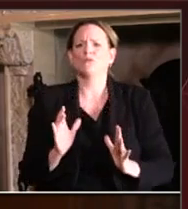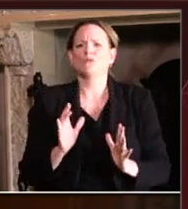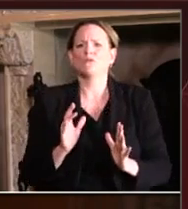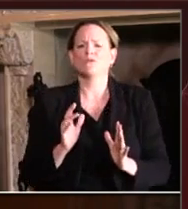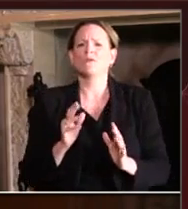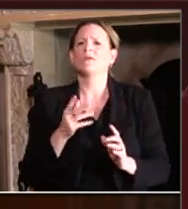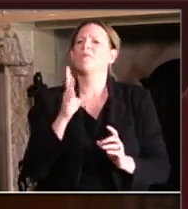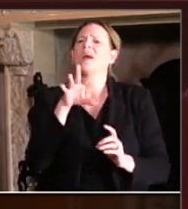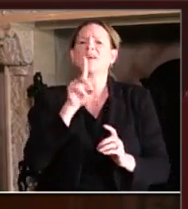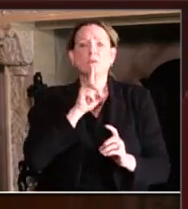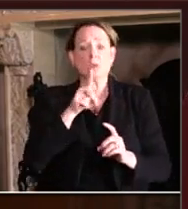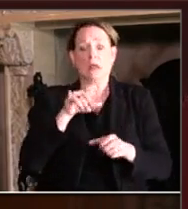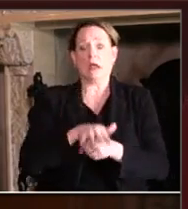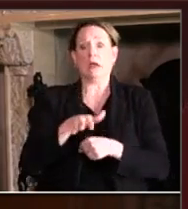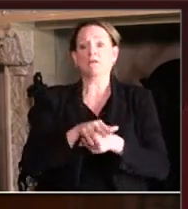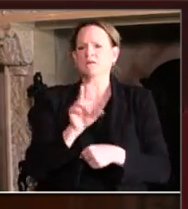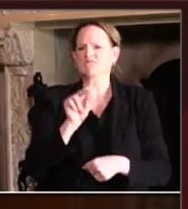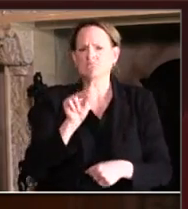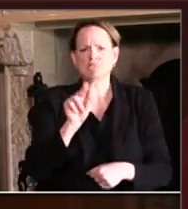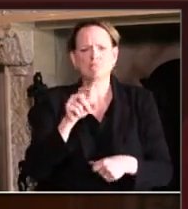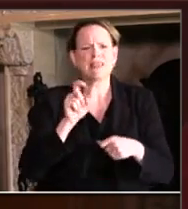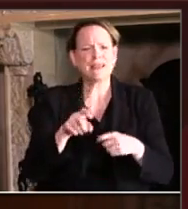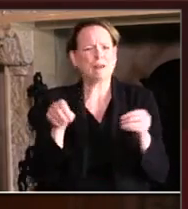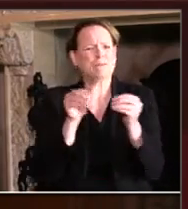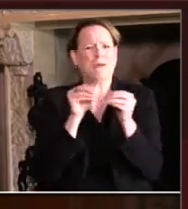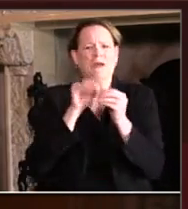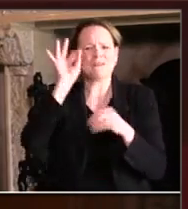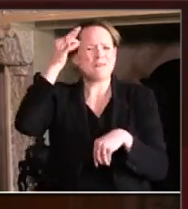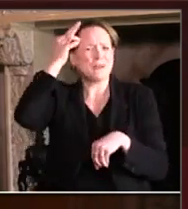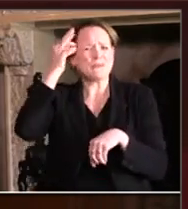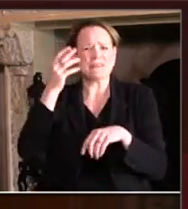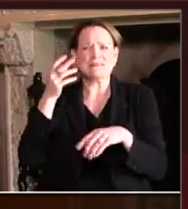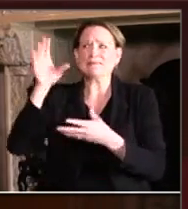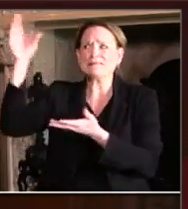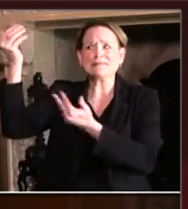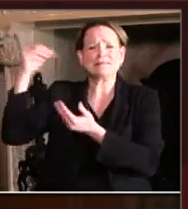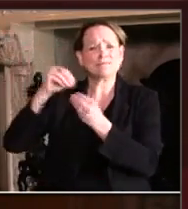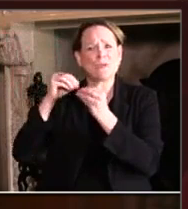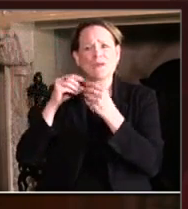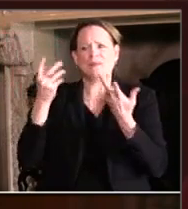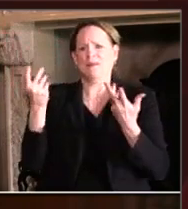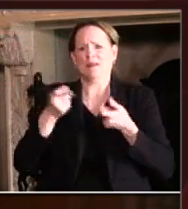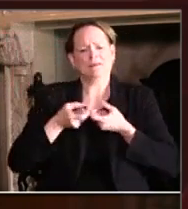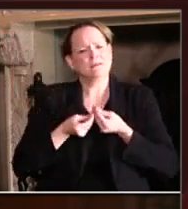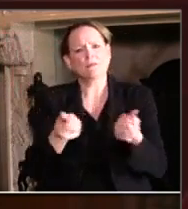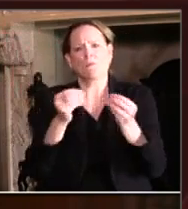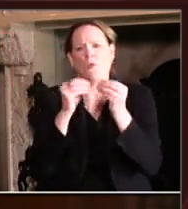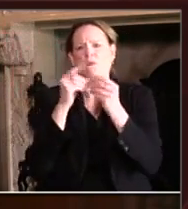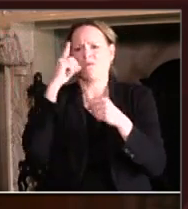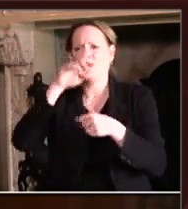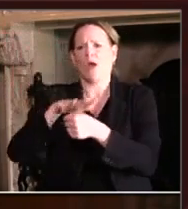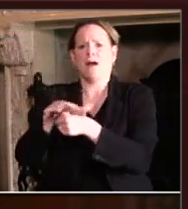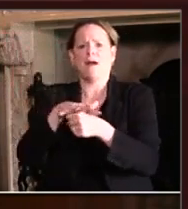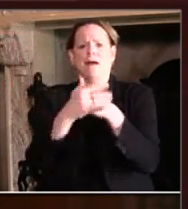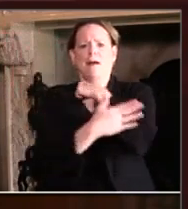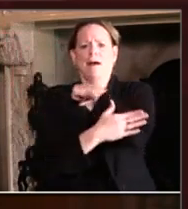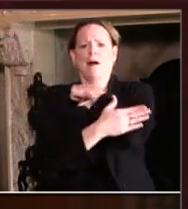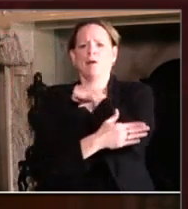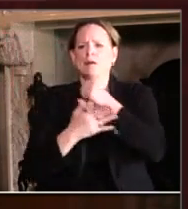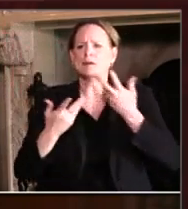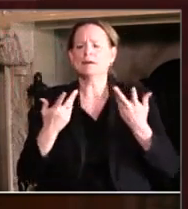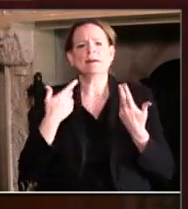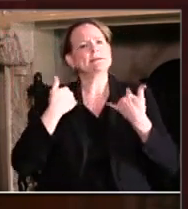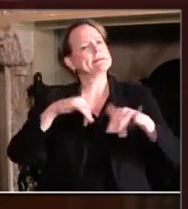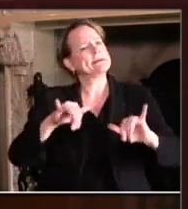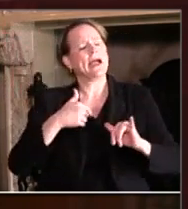partners. I will continue to advocate for additional federal investment in relief and stabilization funds for our state